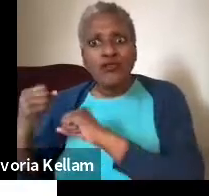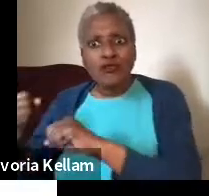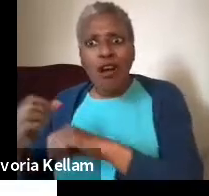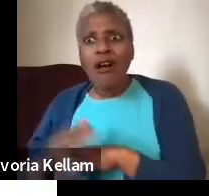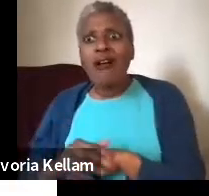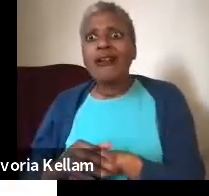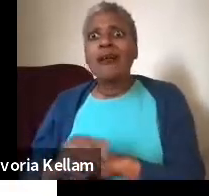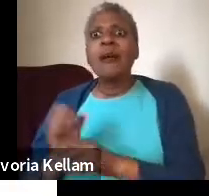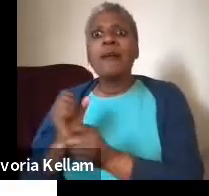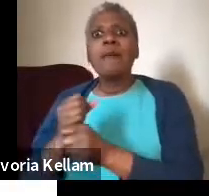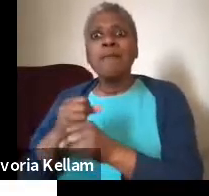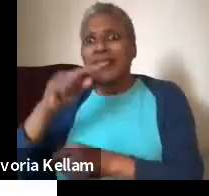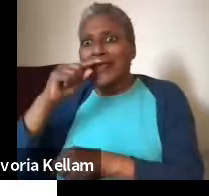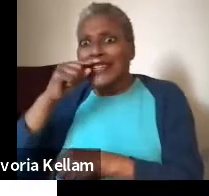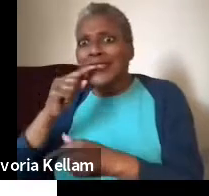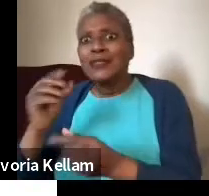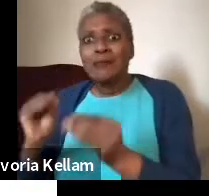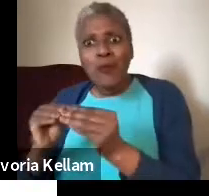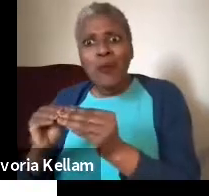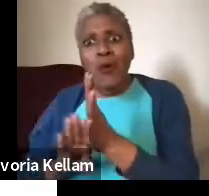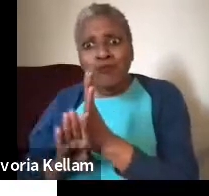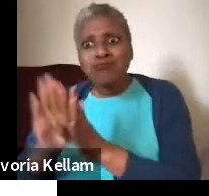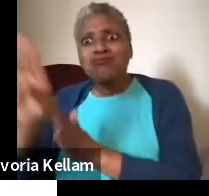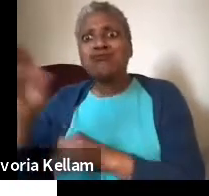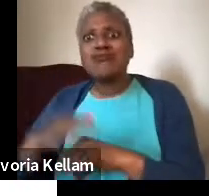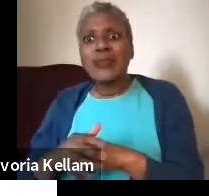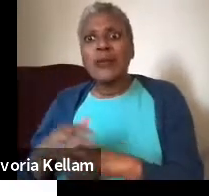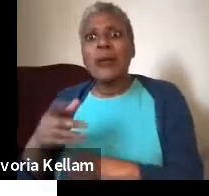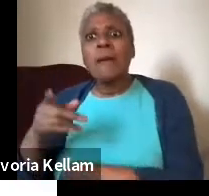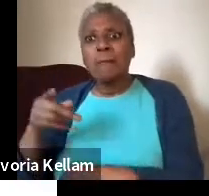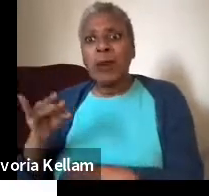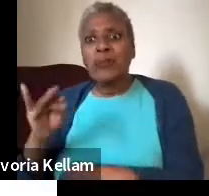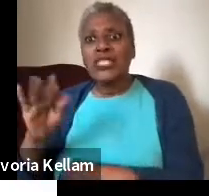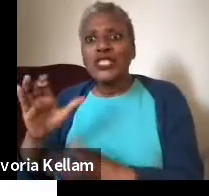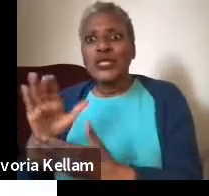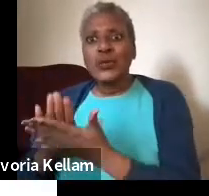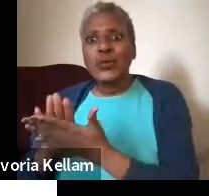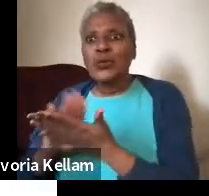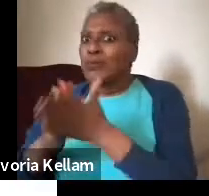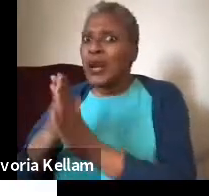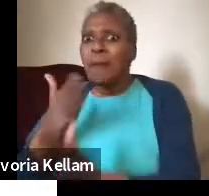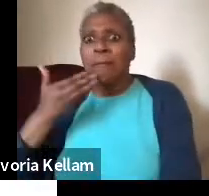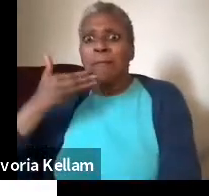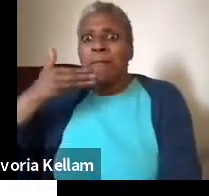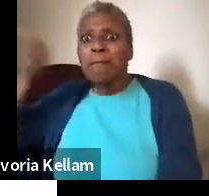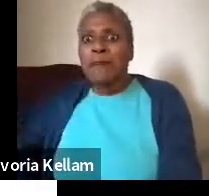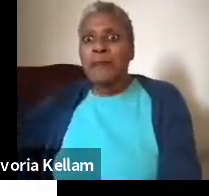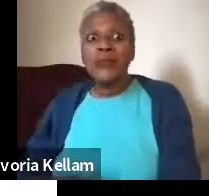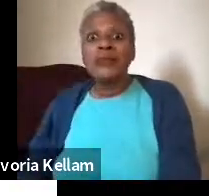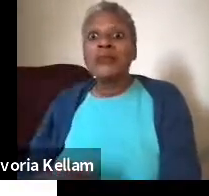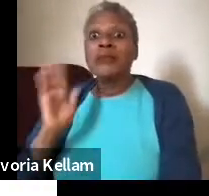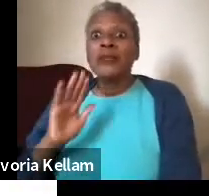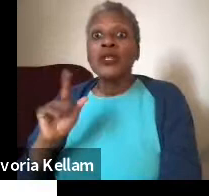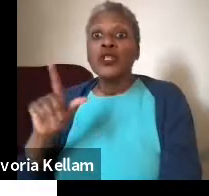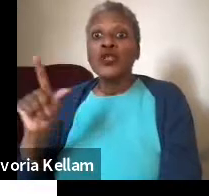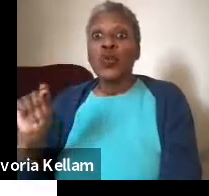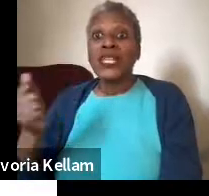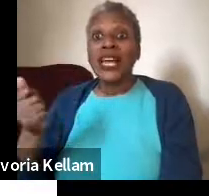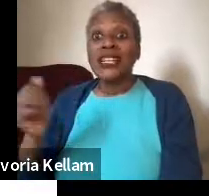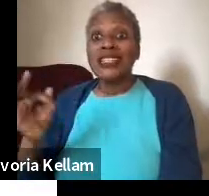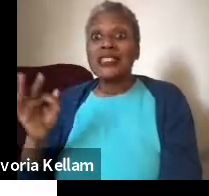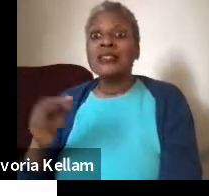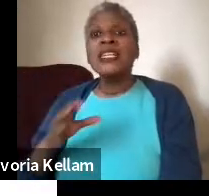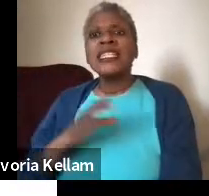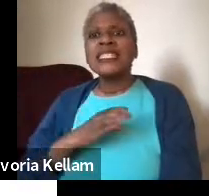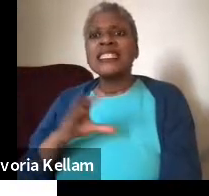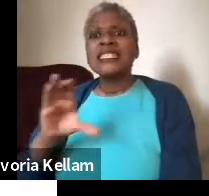the best that they can be. In 2019, CEC members lobbied the state to